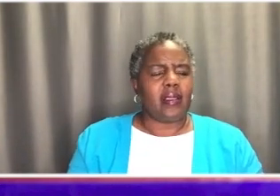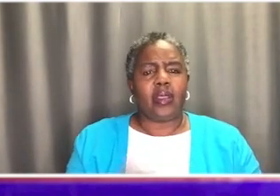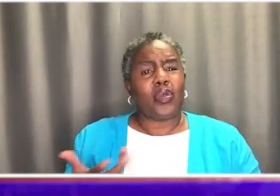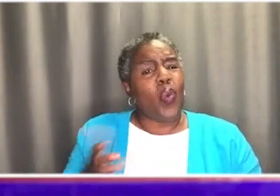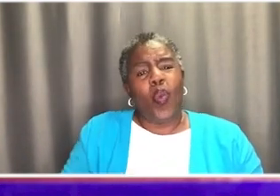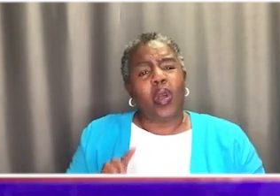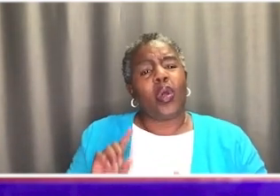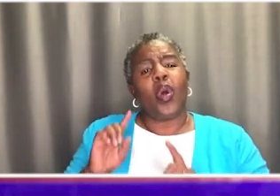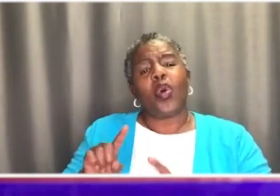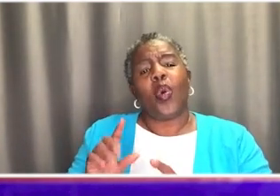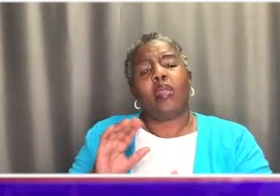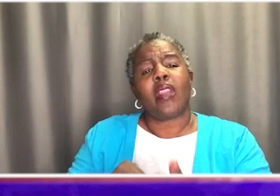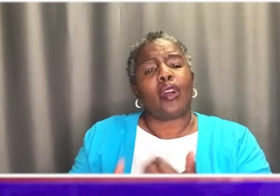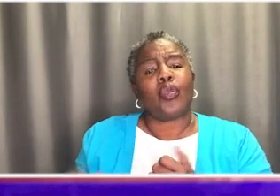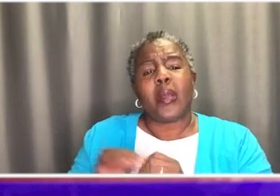the doctor.